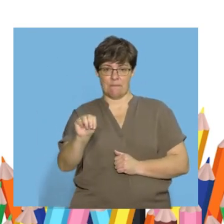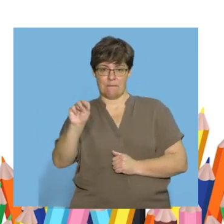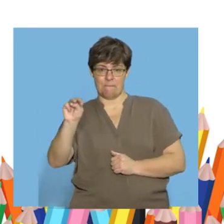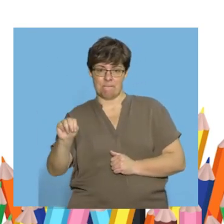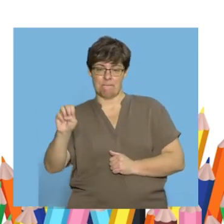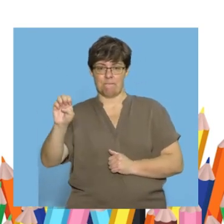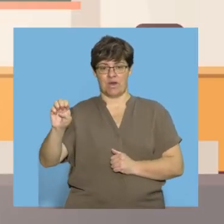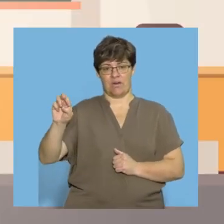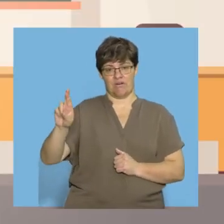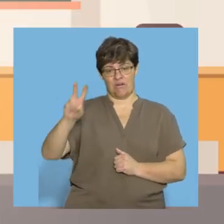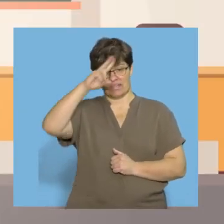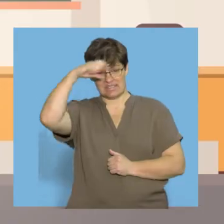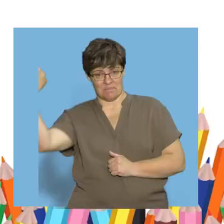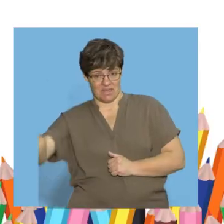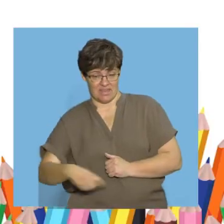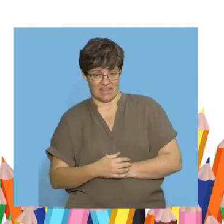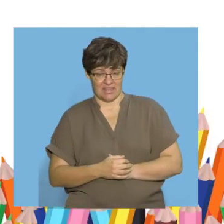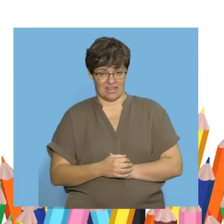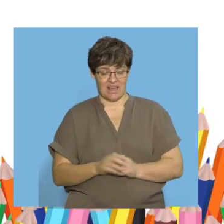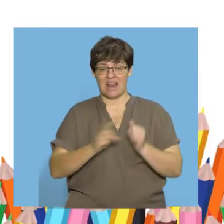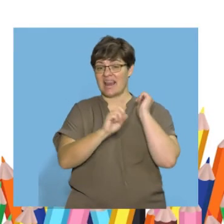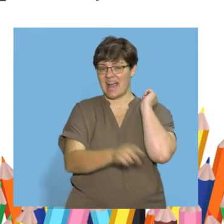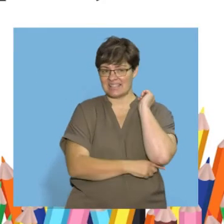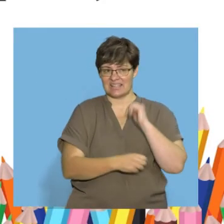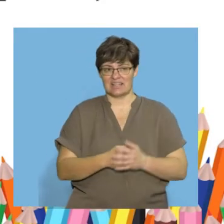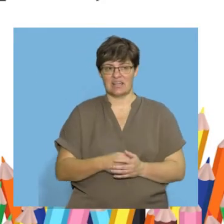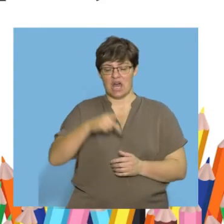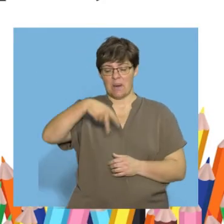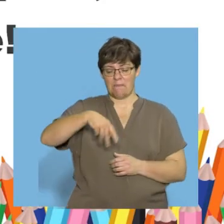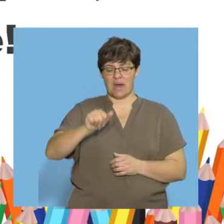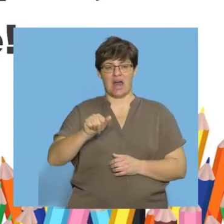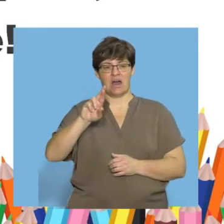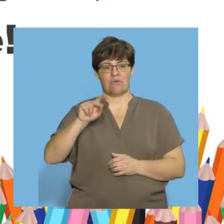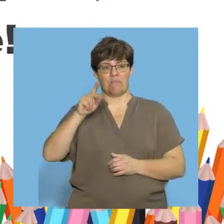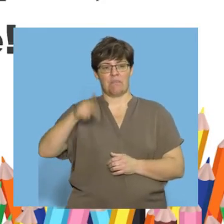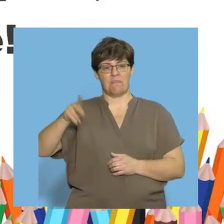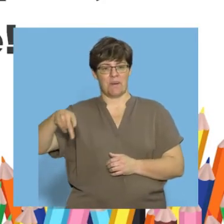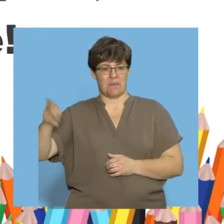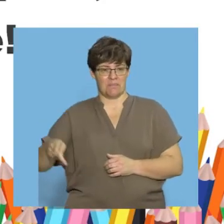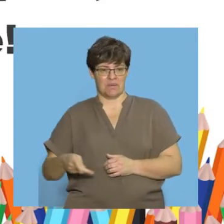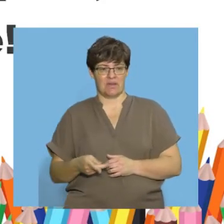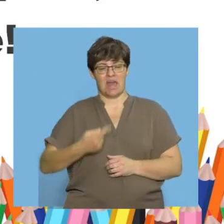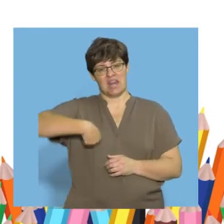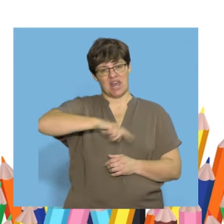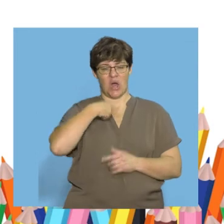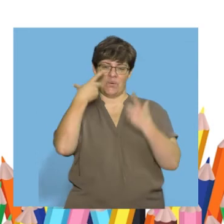Summer. Summer. Summer. Parapapumpum. Now we're done.